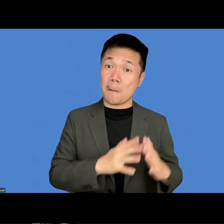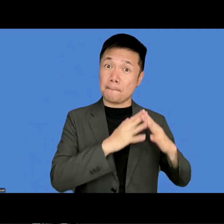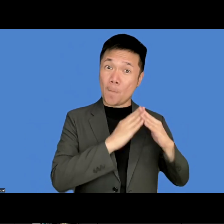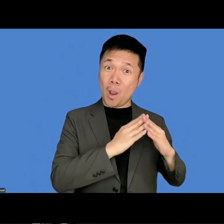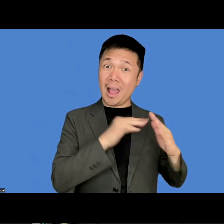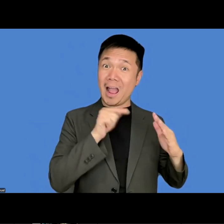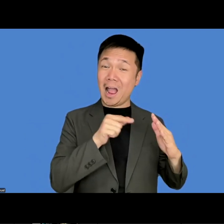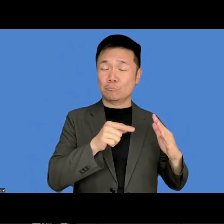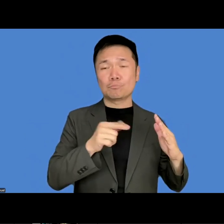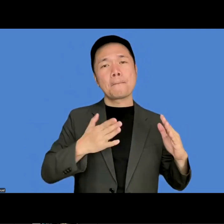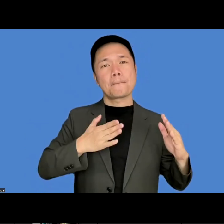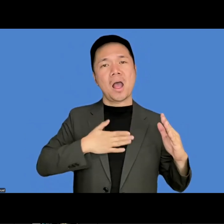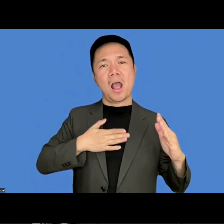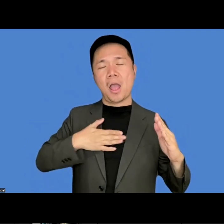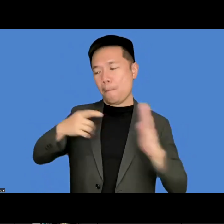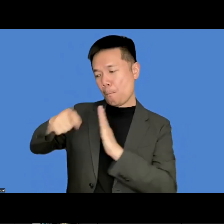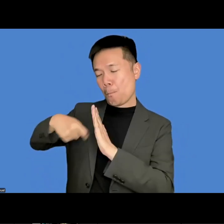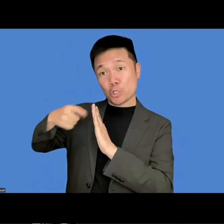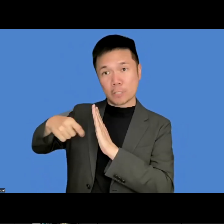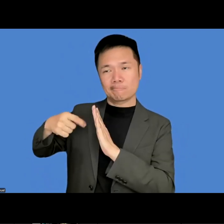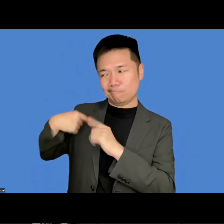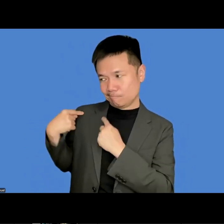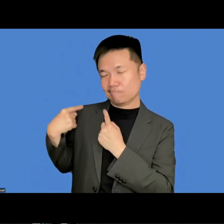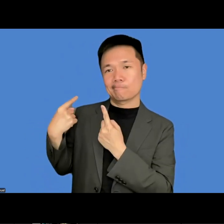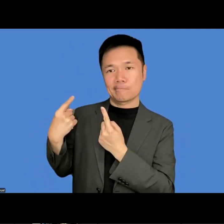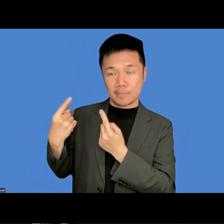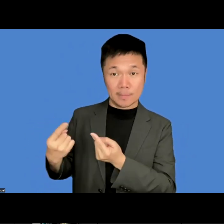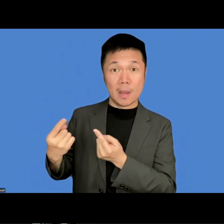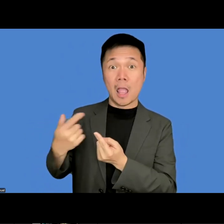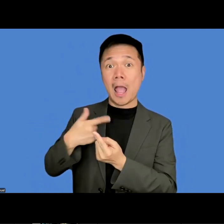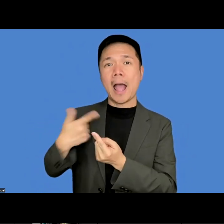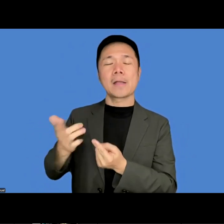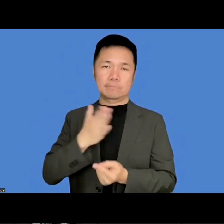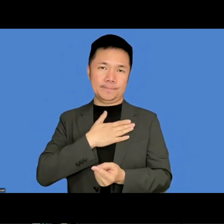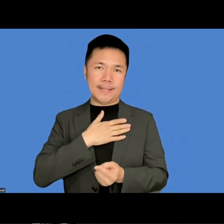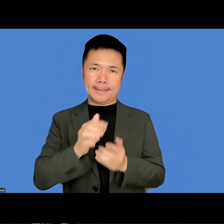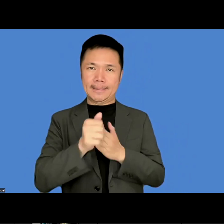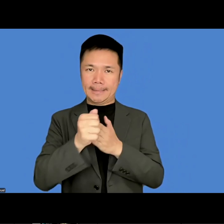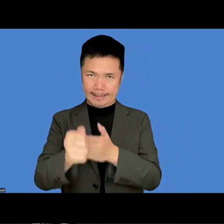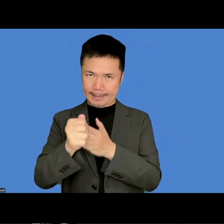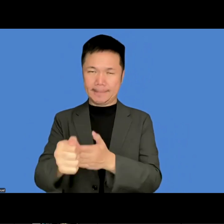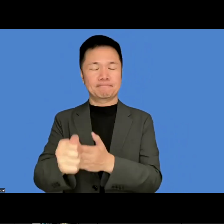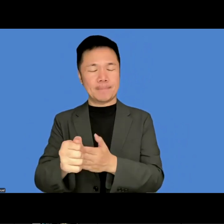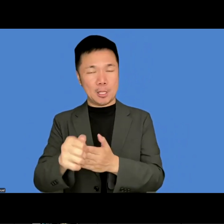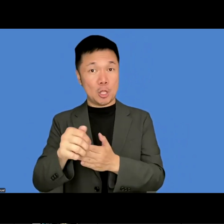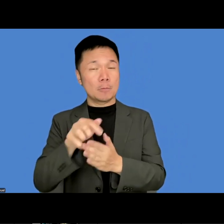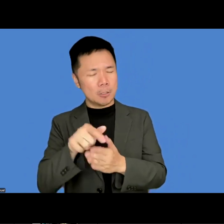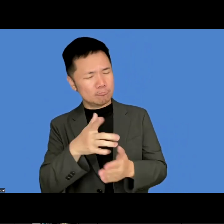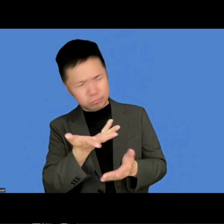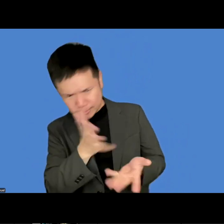that I have the honor to lead as a project manager in the Gaza Strip.